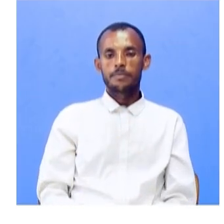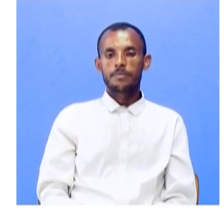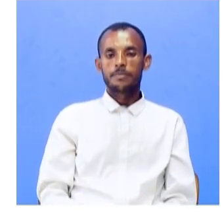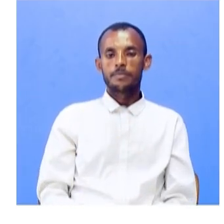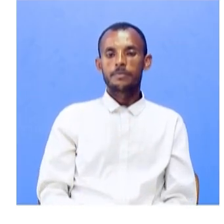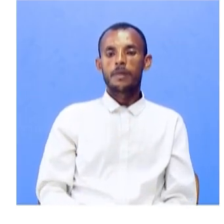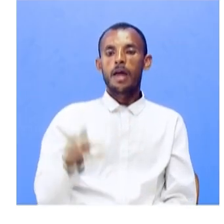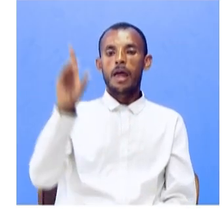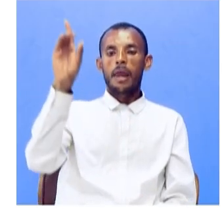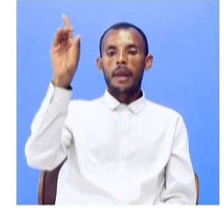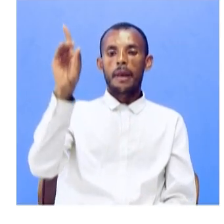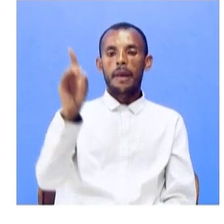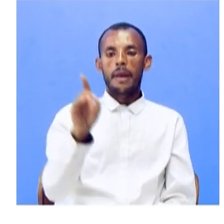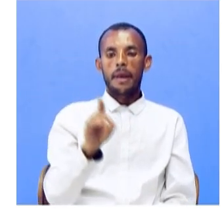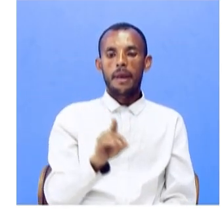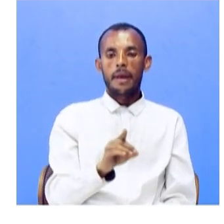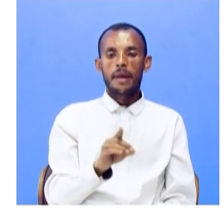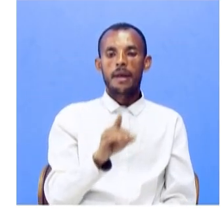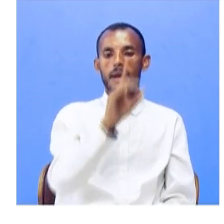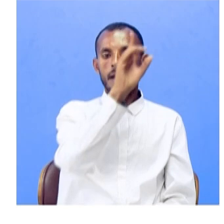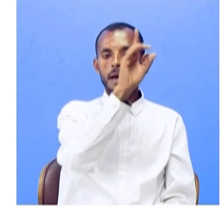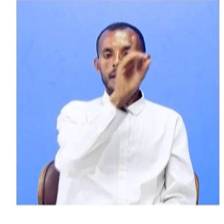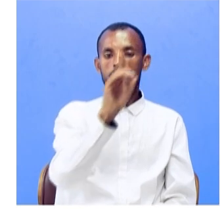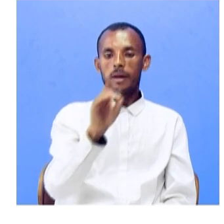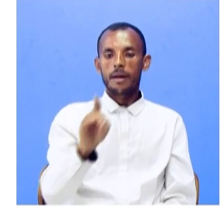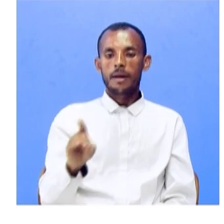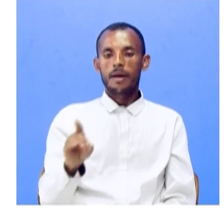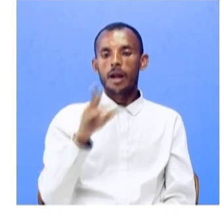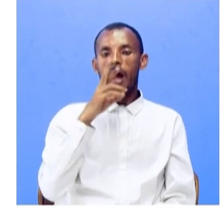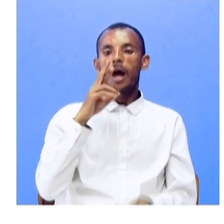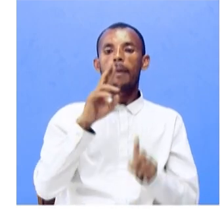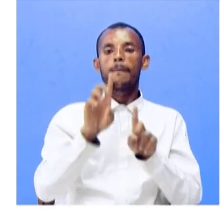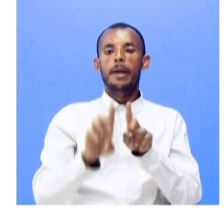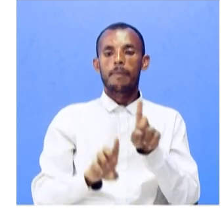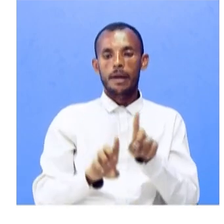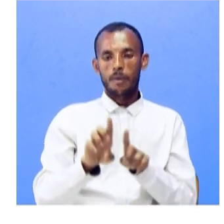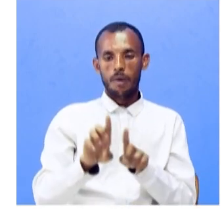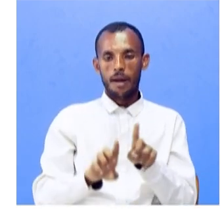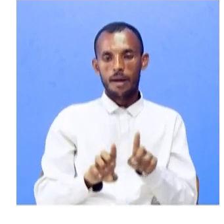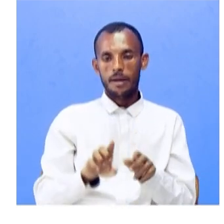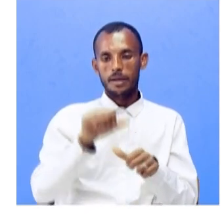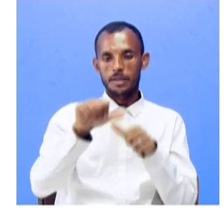this diagonal and this diagonal, they are perpendicular. The diagonals of kite